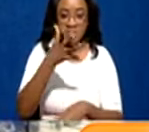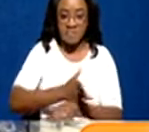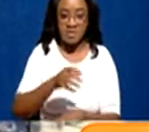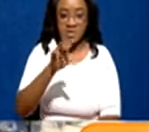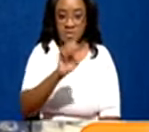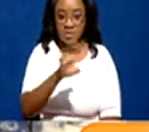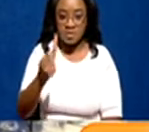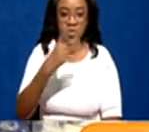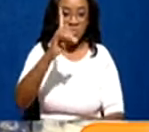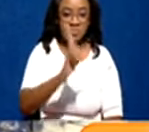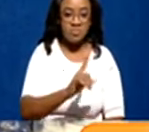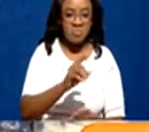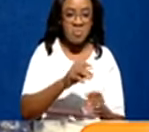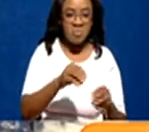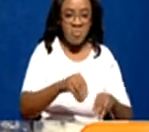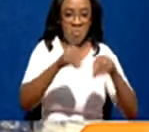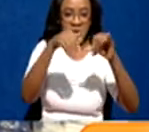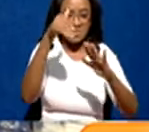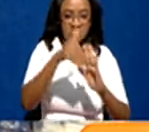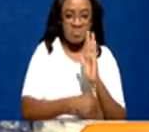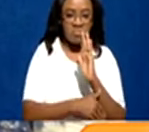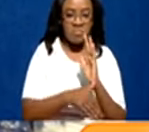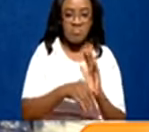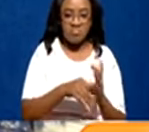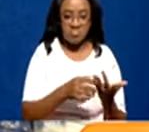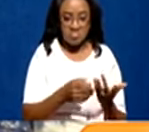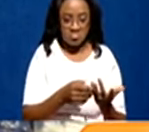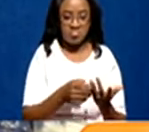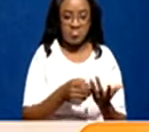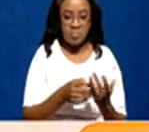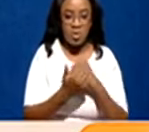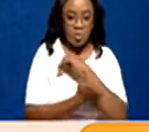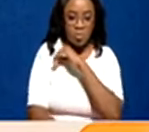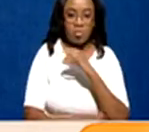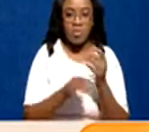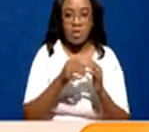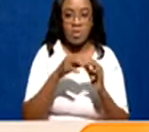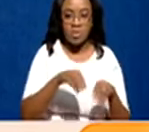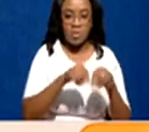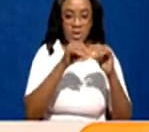or substandard feeds that will undermine food production in the country.